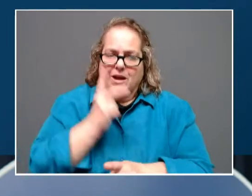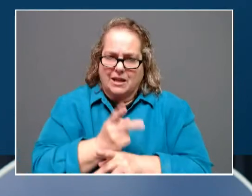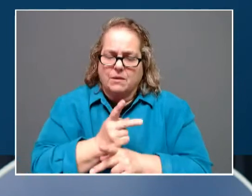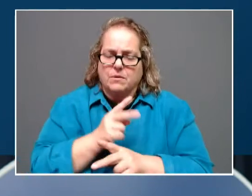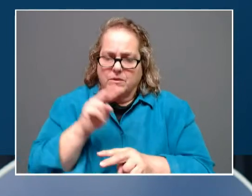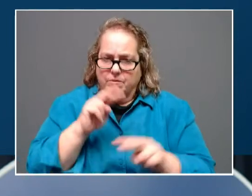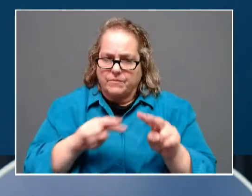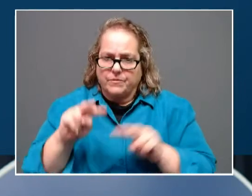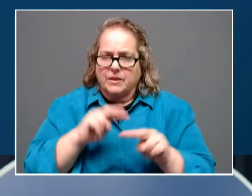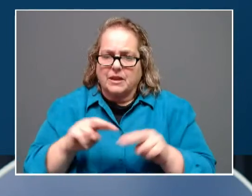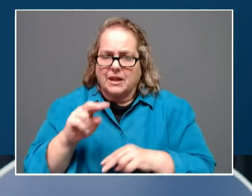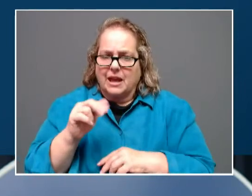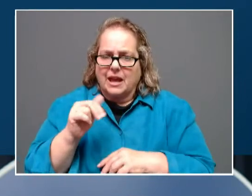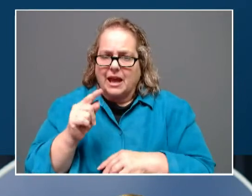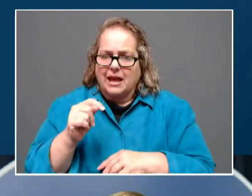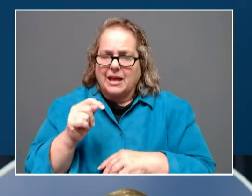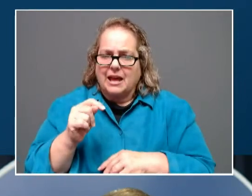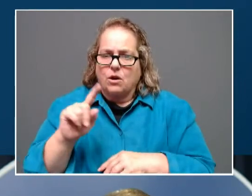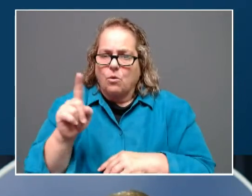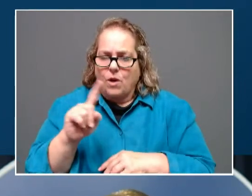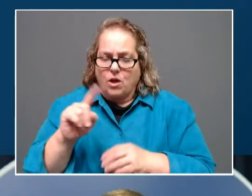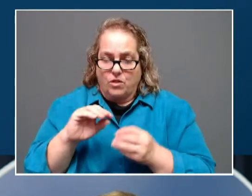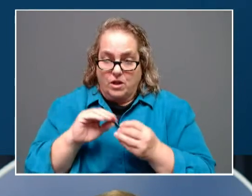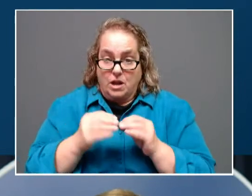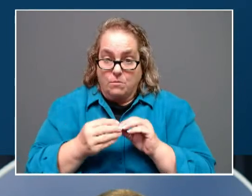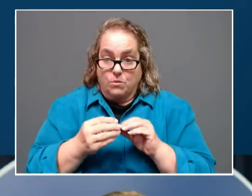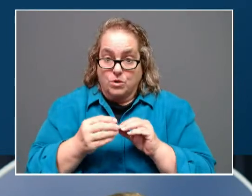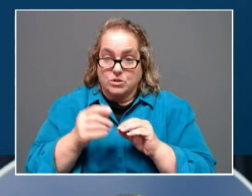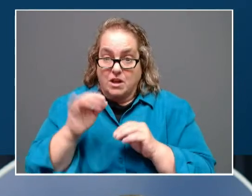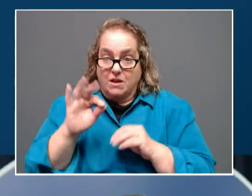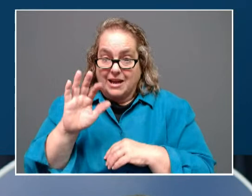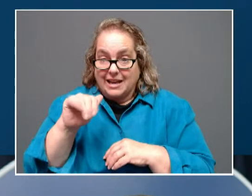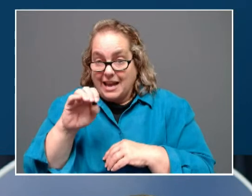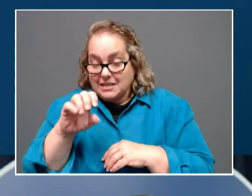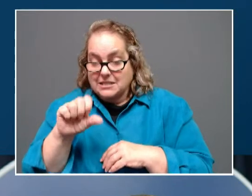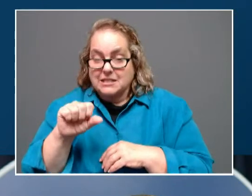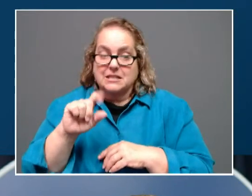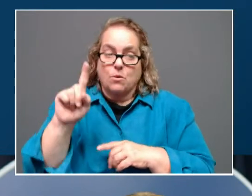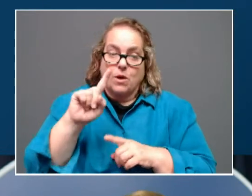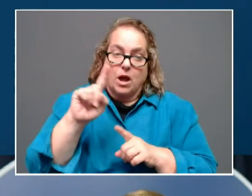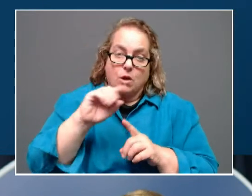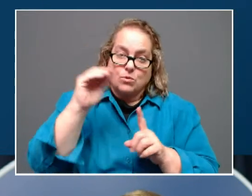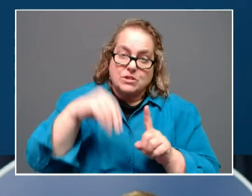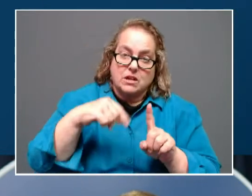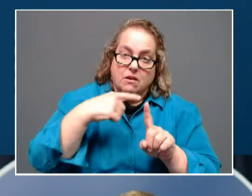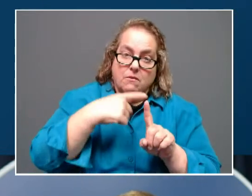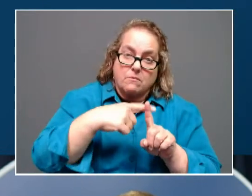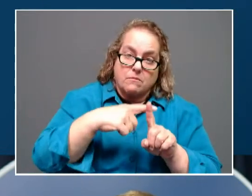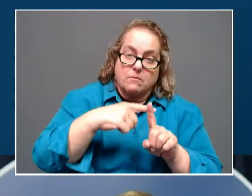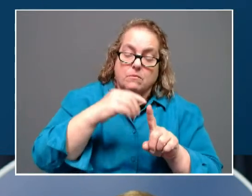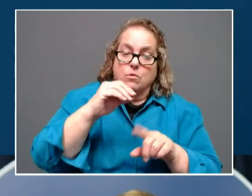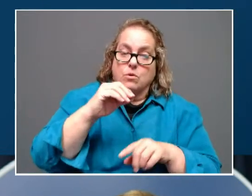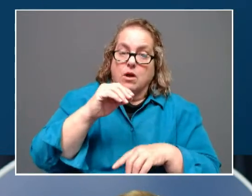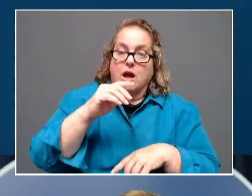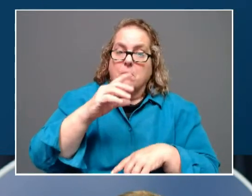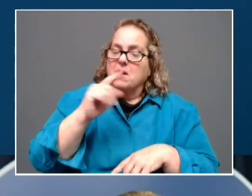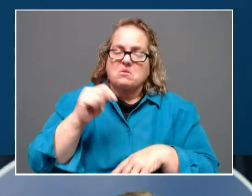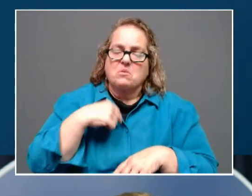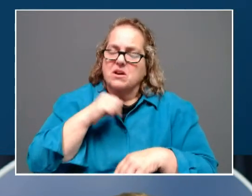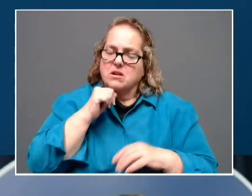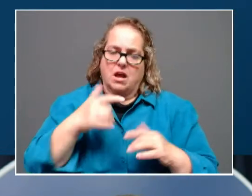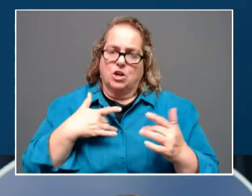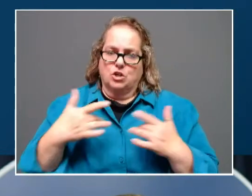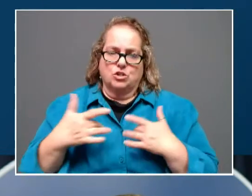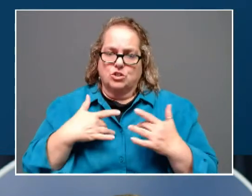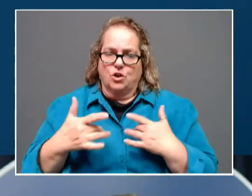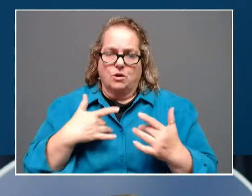at where the numbers of cases and positivity are, but not concerned because of where these